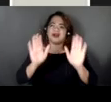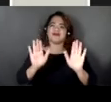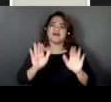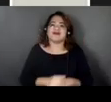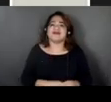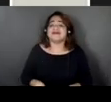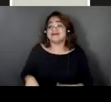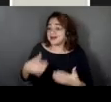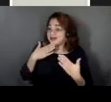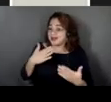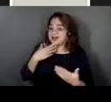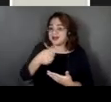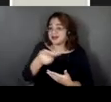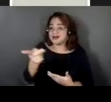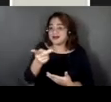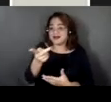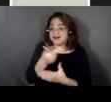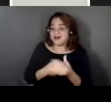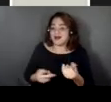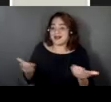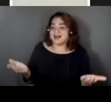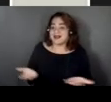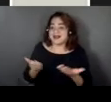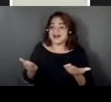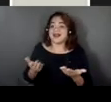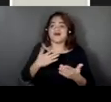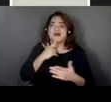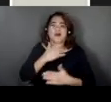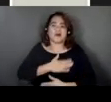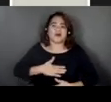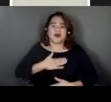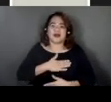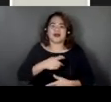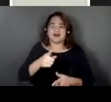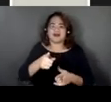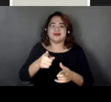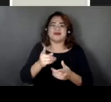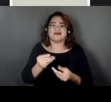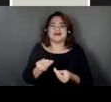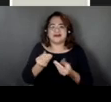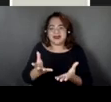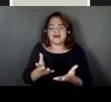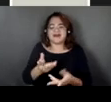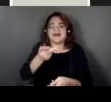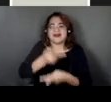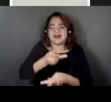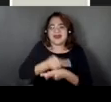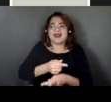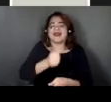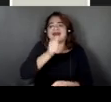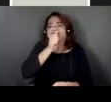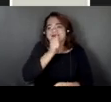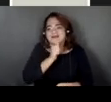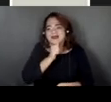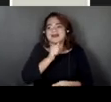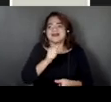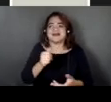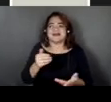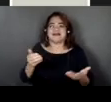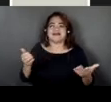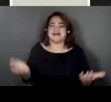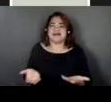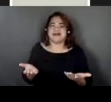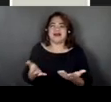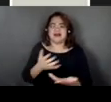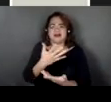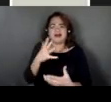being here. We appreciate your presence and the care that you're providing your patients, and being here as part of the